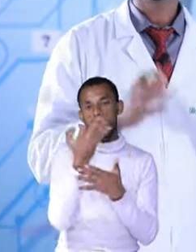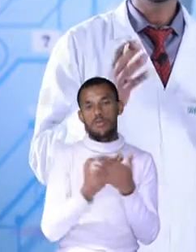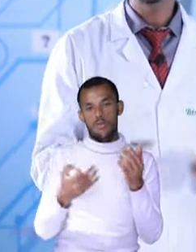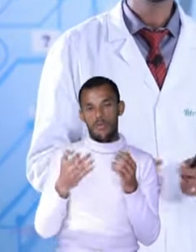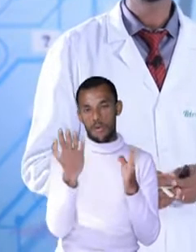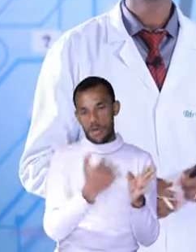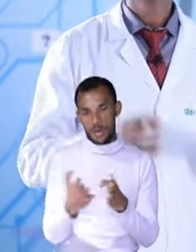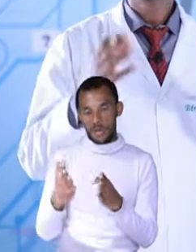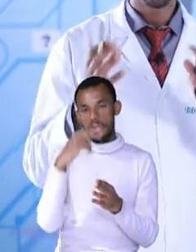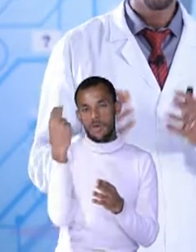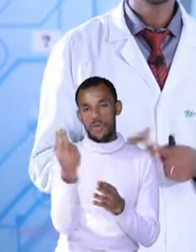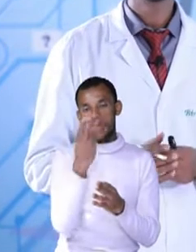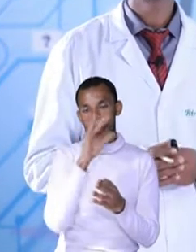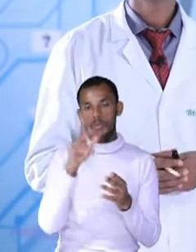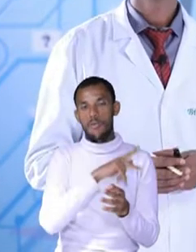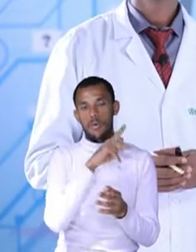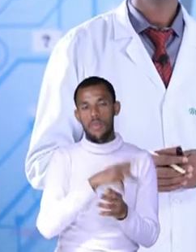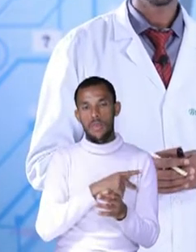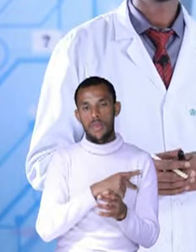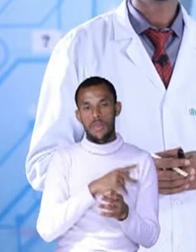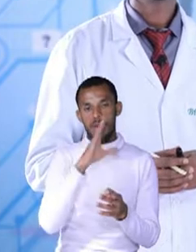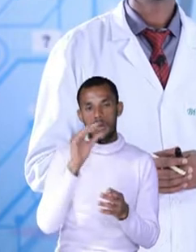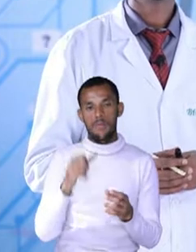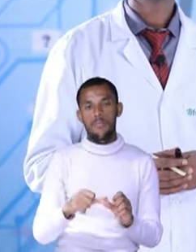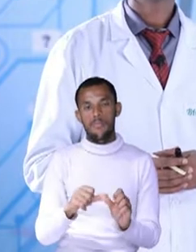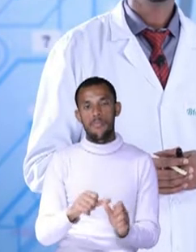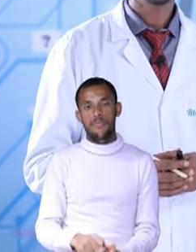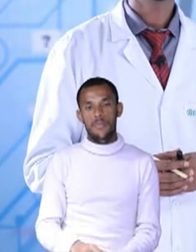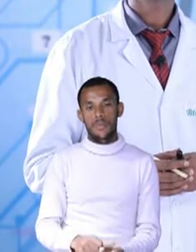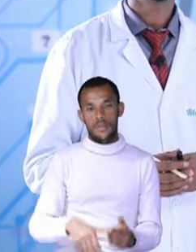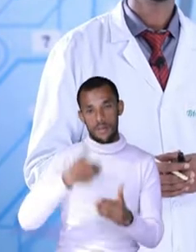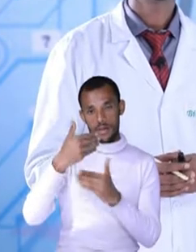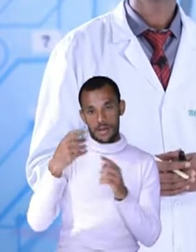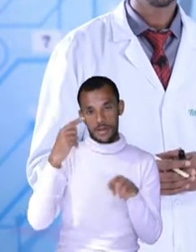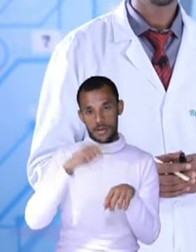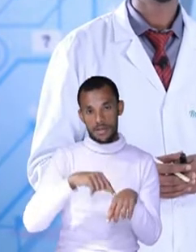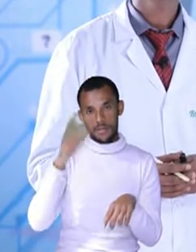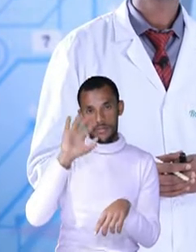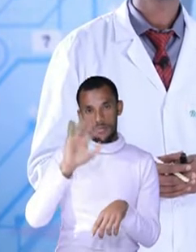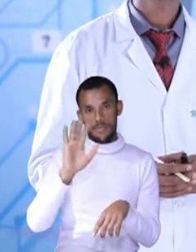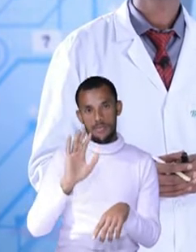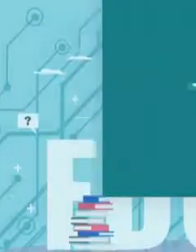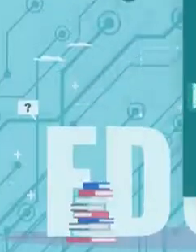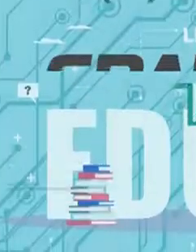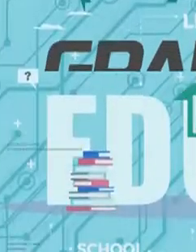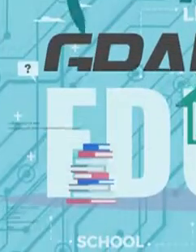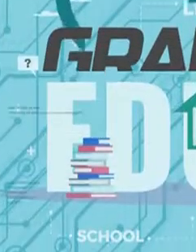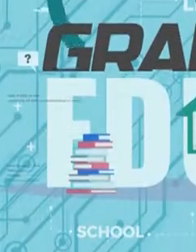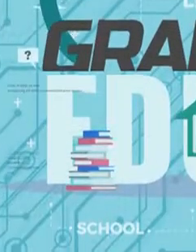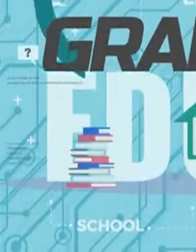extraction, uses, properties, and so on. Until next time, goodbye, students.